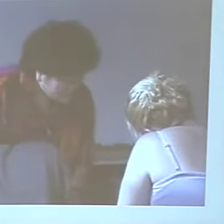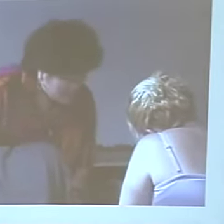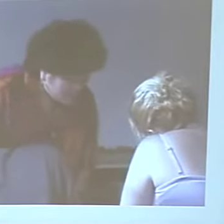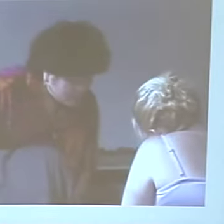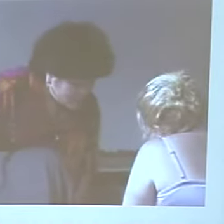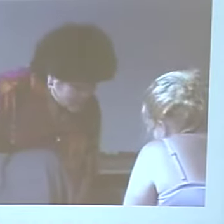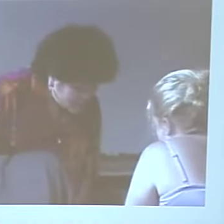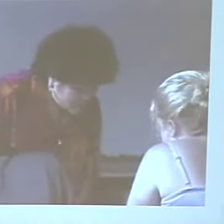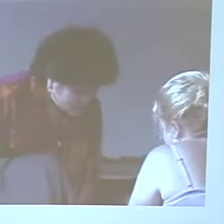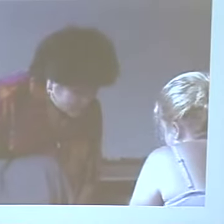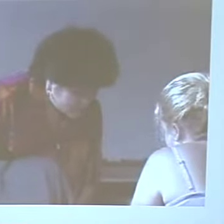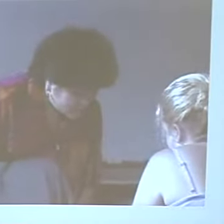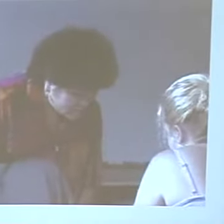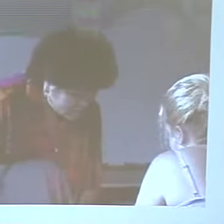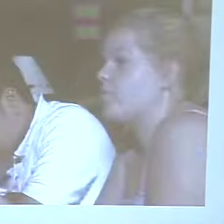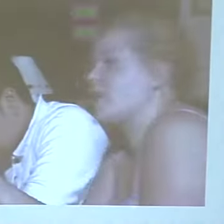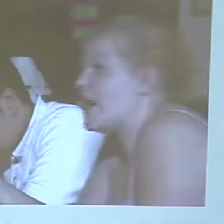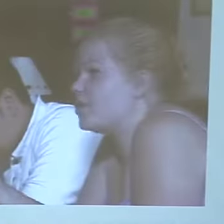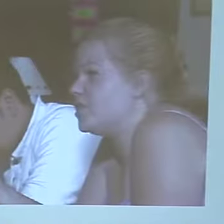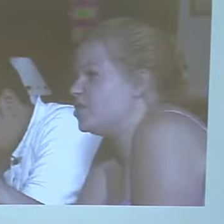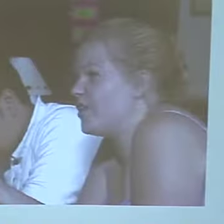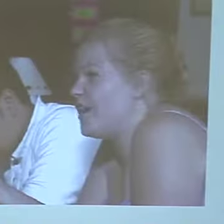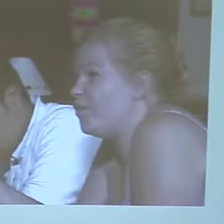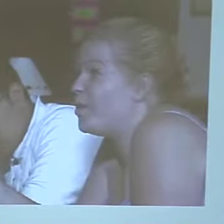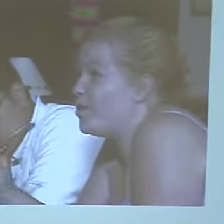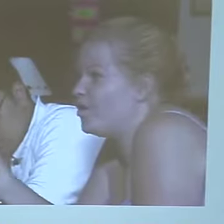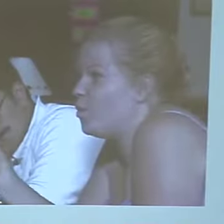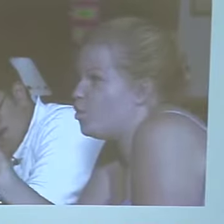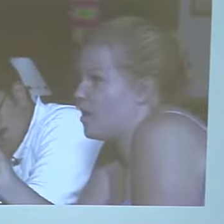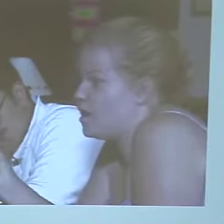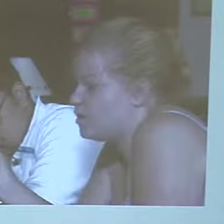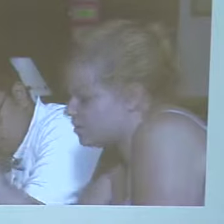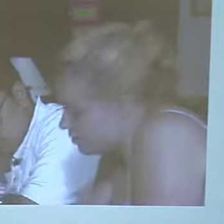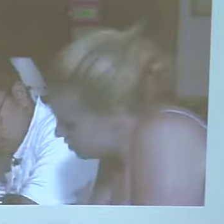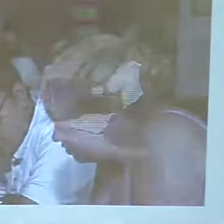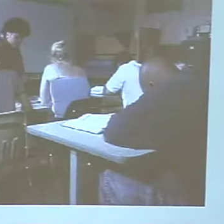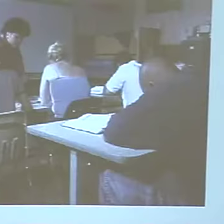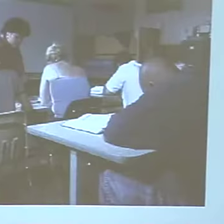Sarah, you might want to check your answers. I don't need your help. Go away.